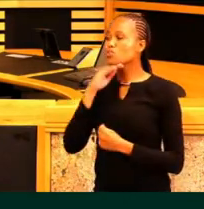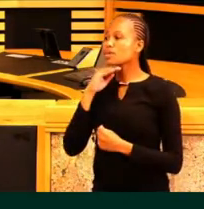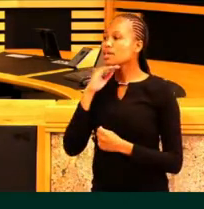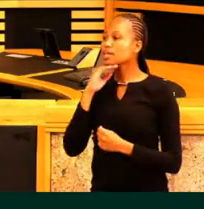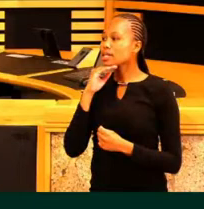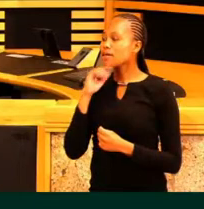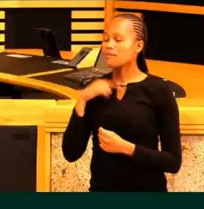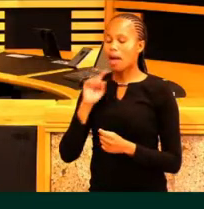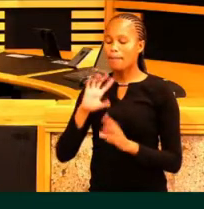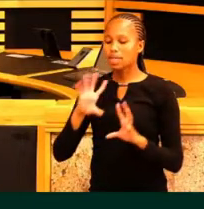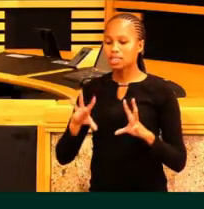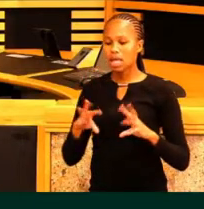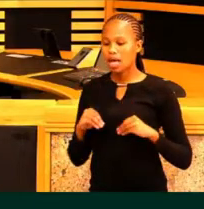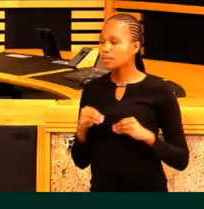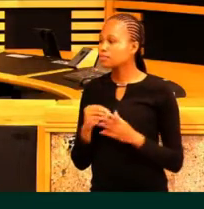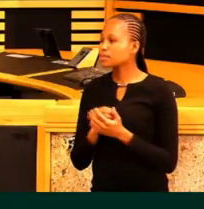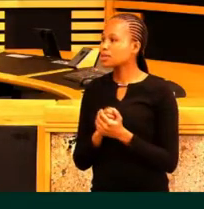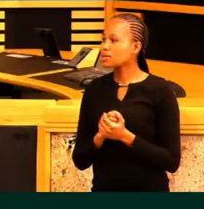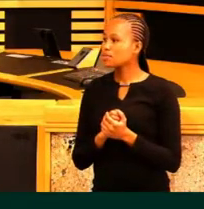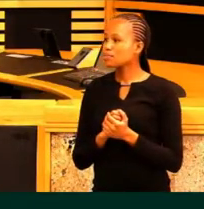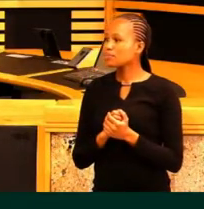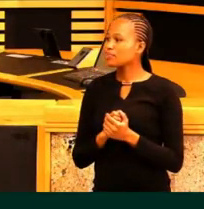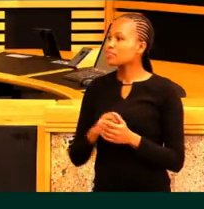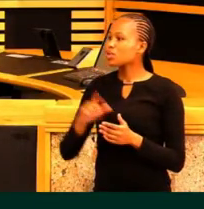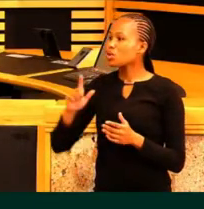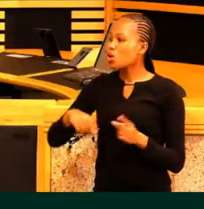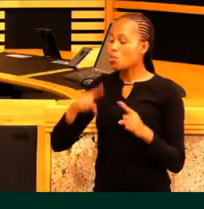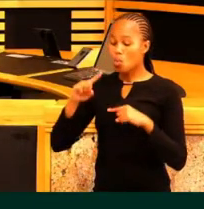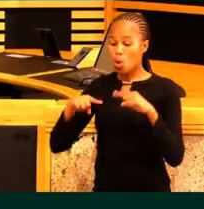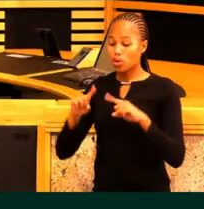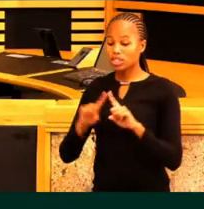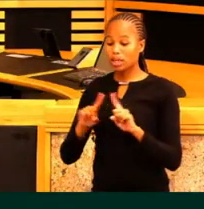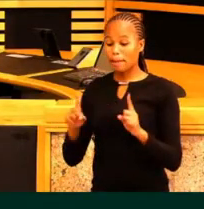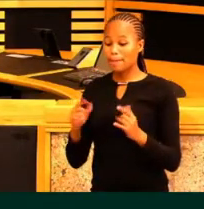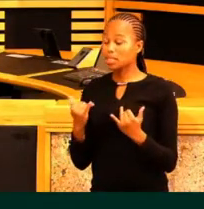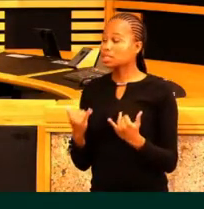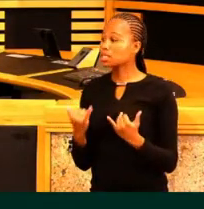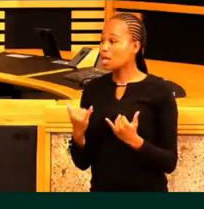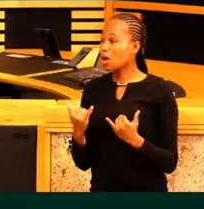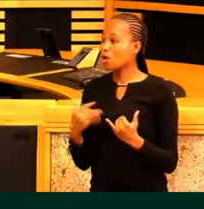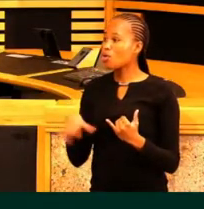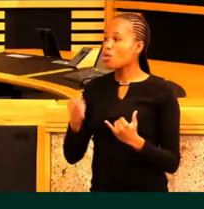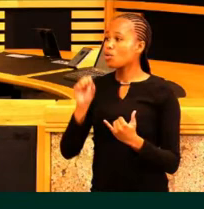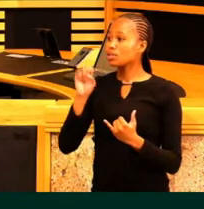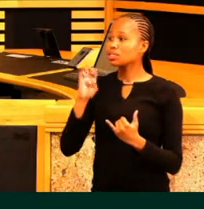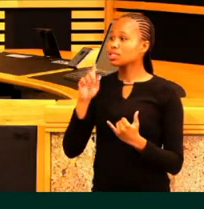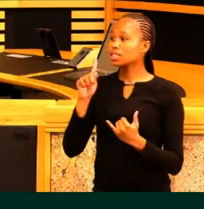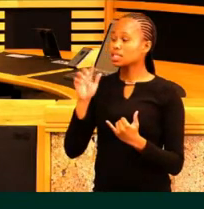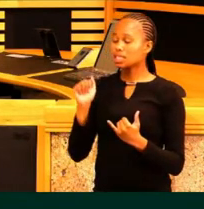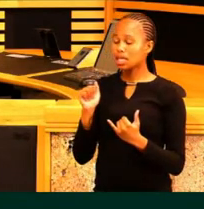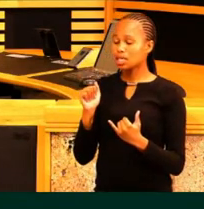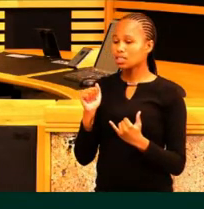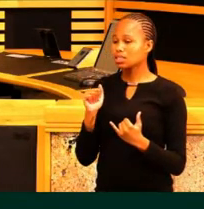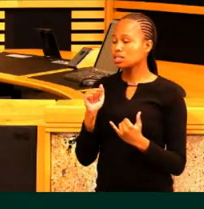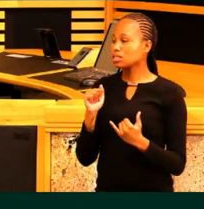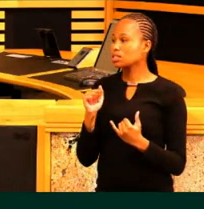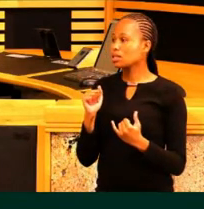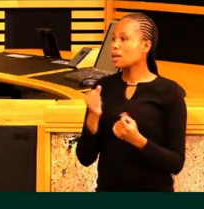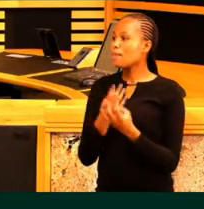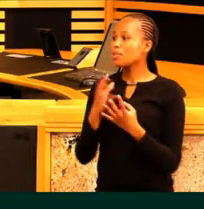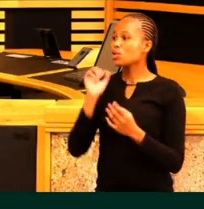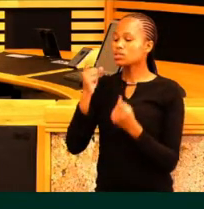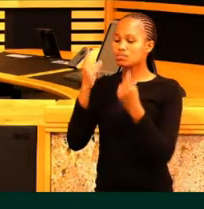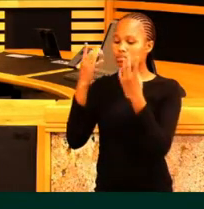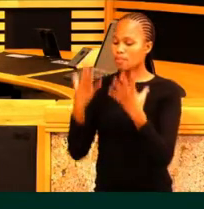have accepted lack of a coercion there but now almost all sitters 23 seaters with billions of their budgets